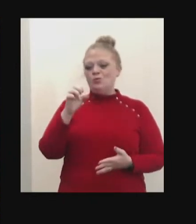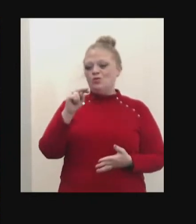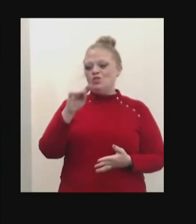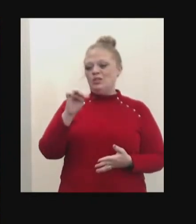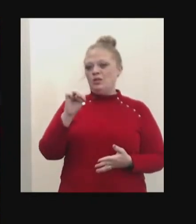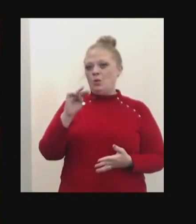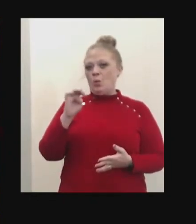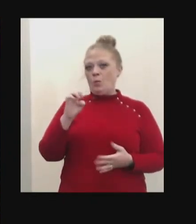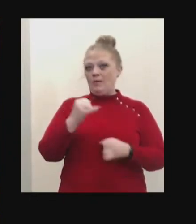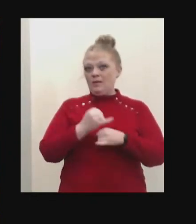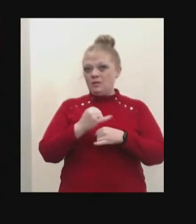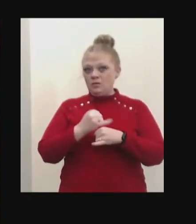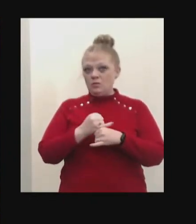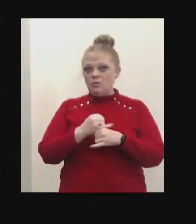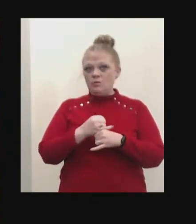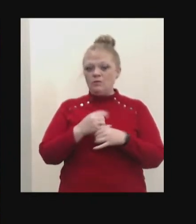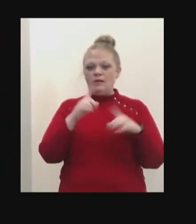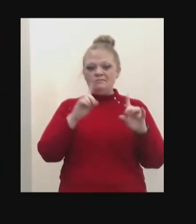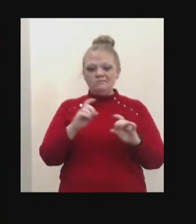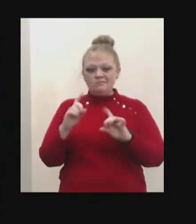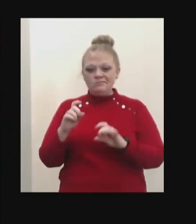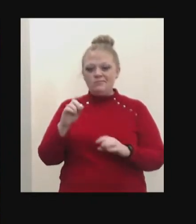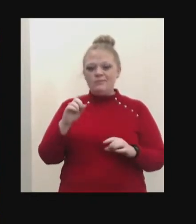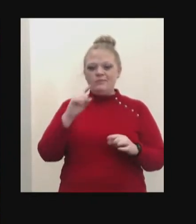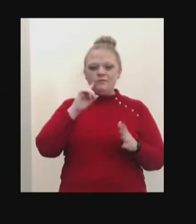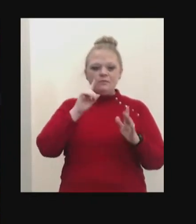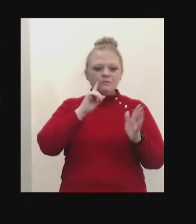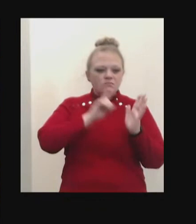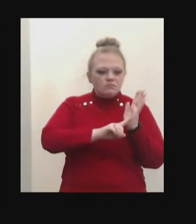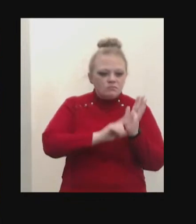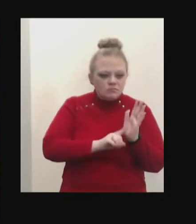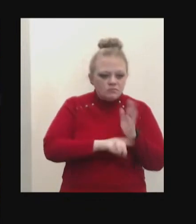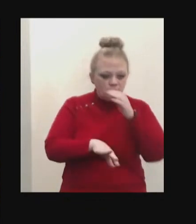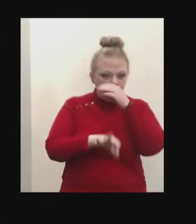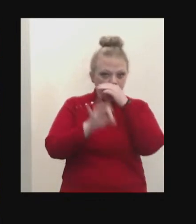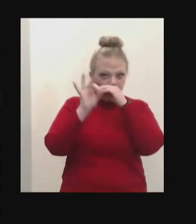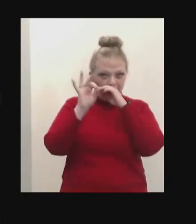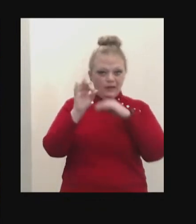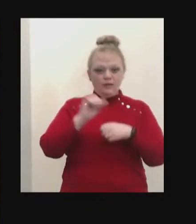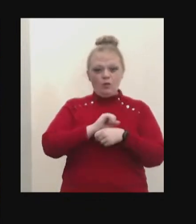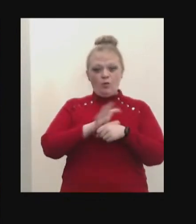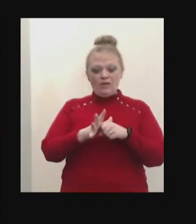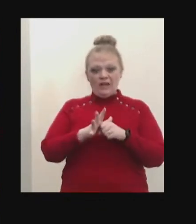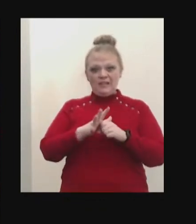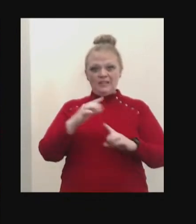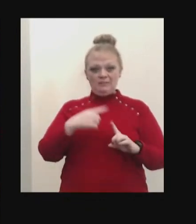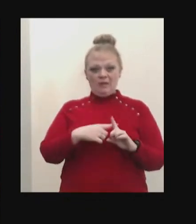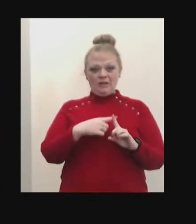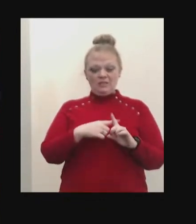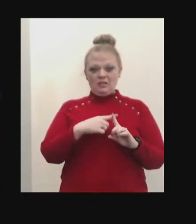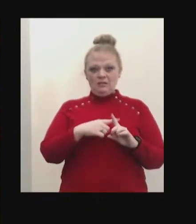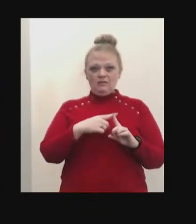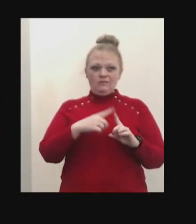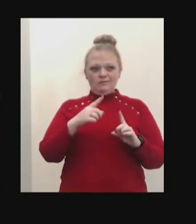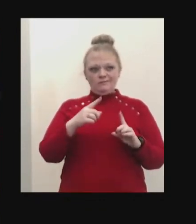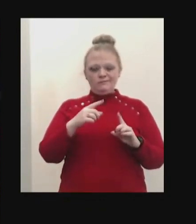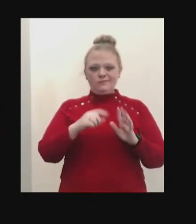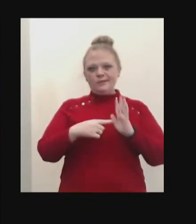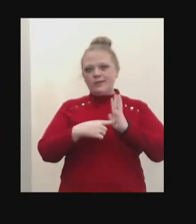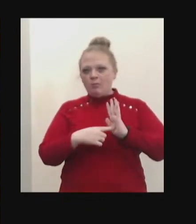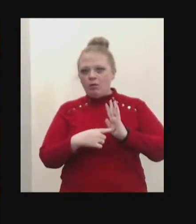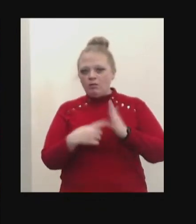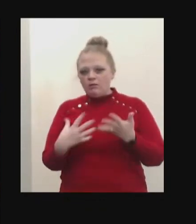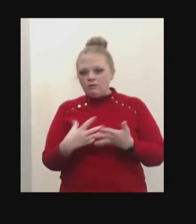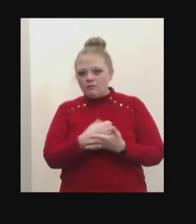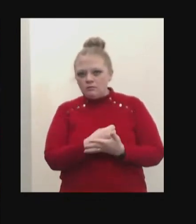the sequencing of COVID-19 positive cases, or samples, I should say. And there's a 2-week lag